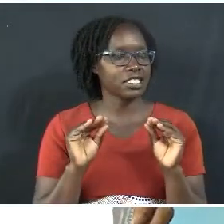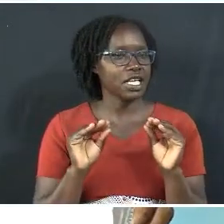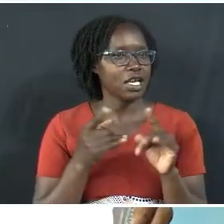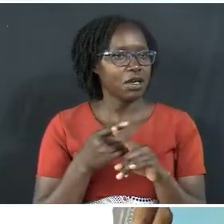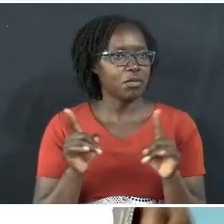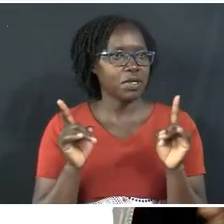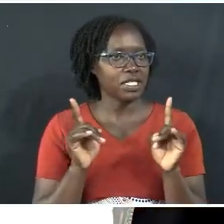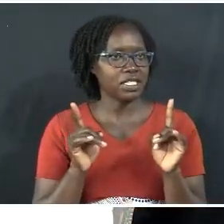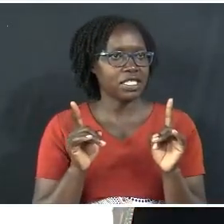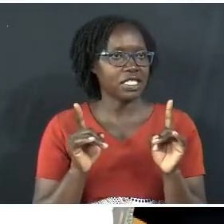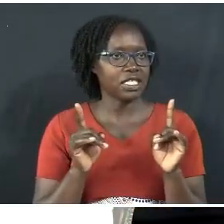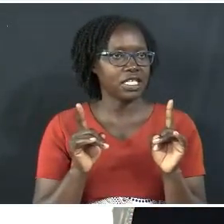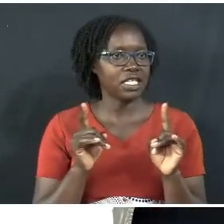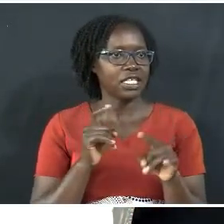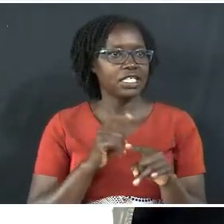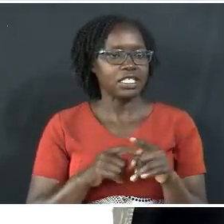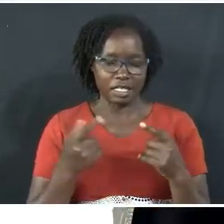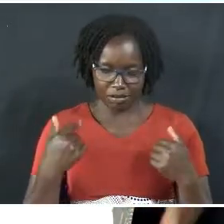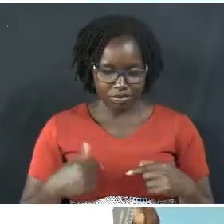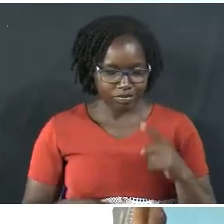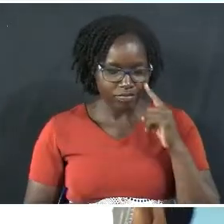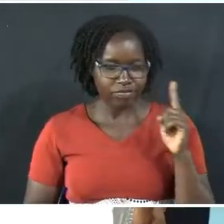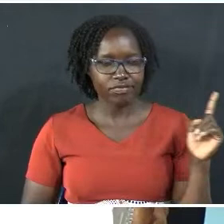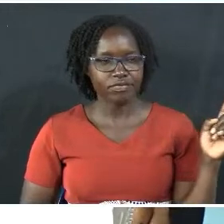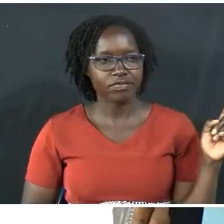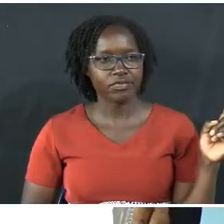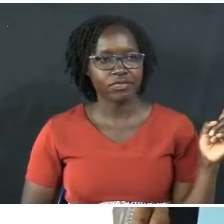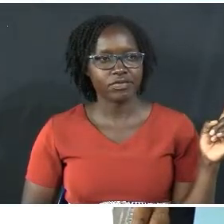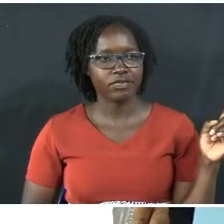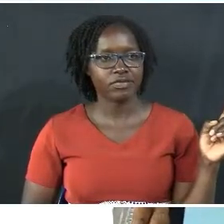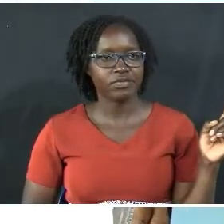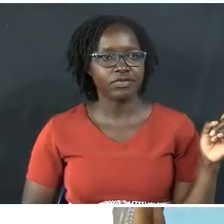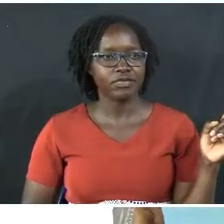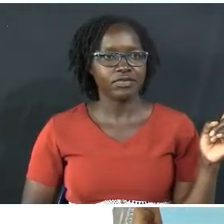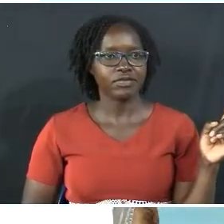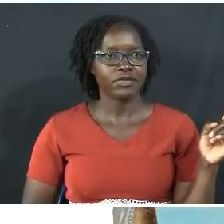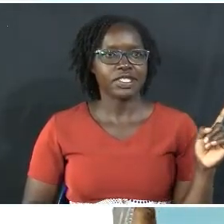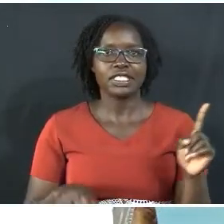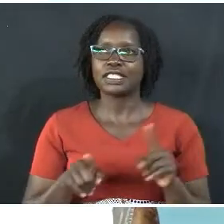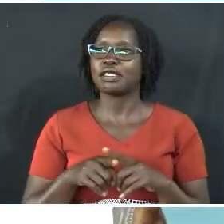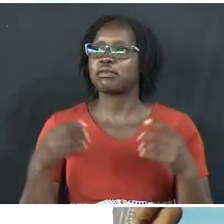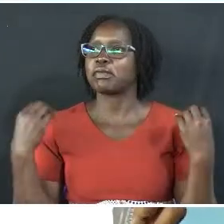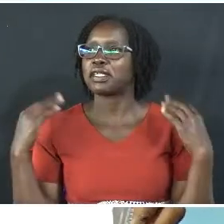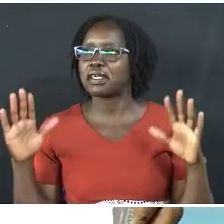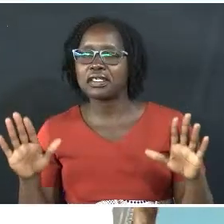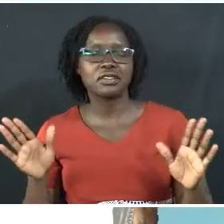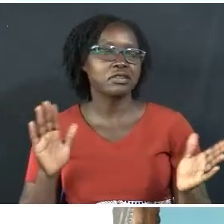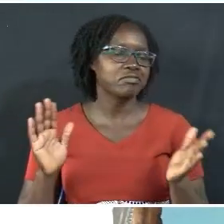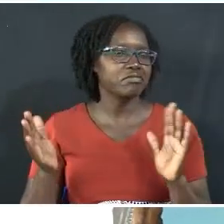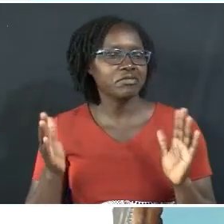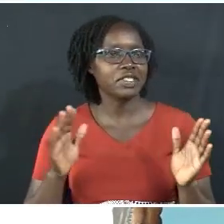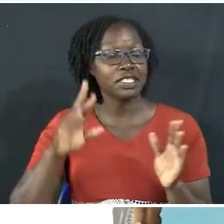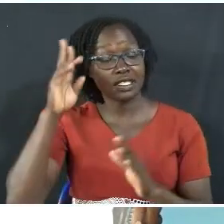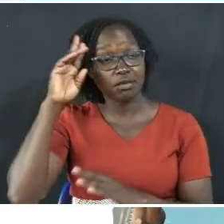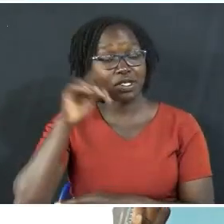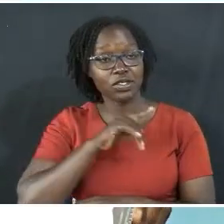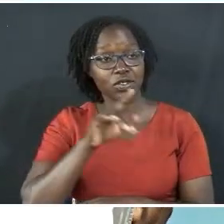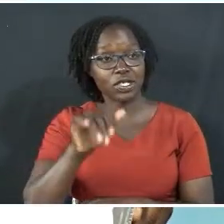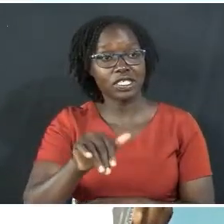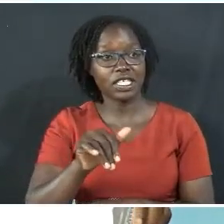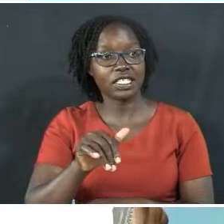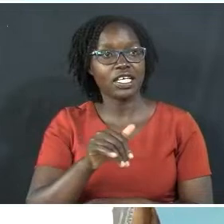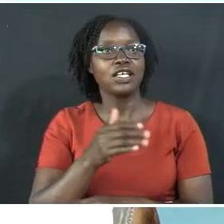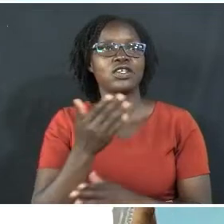But when you wear this one, which makes you look like an angel, it reminds you that you